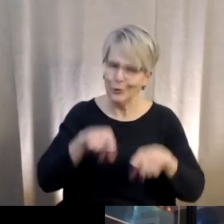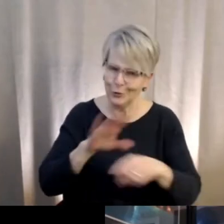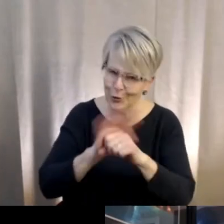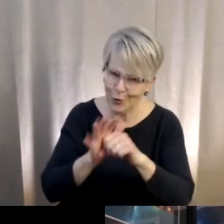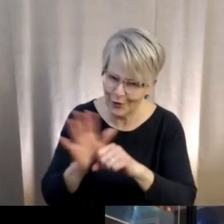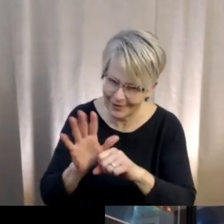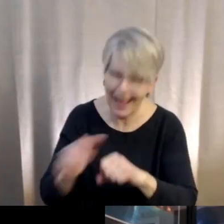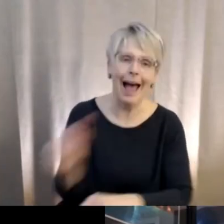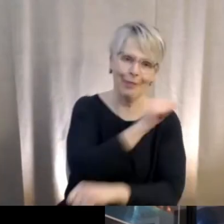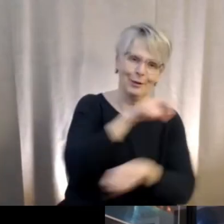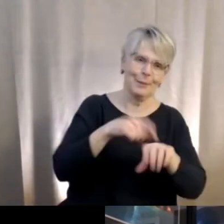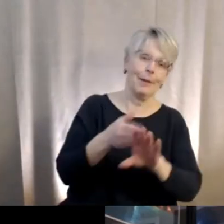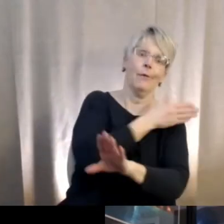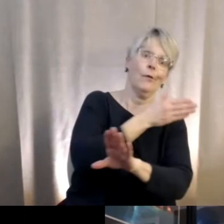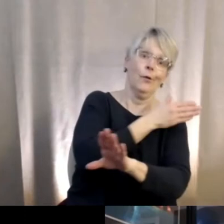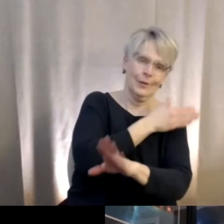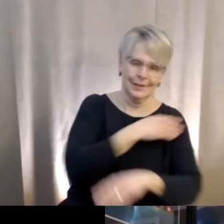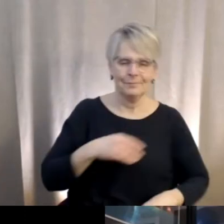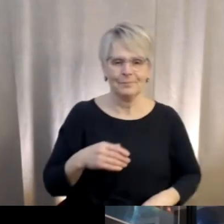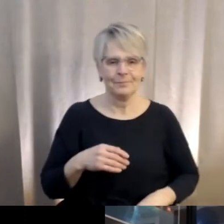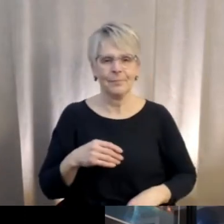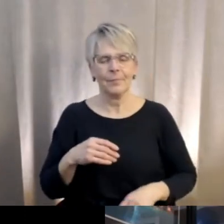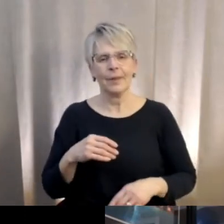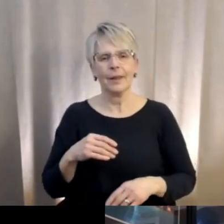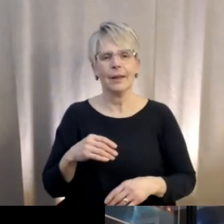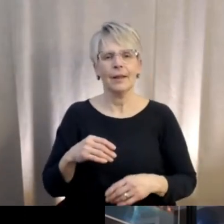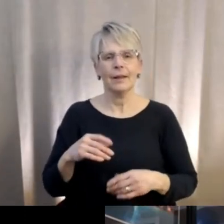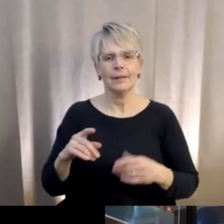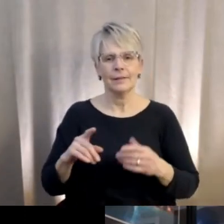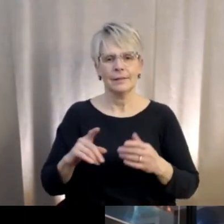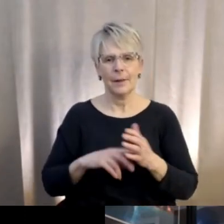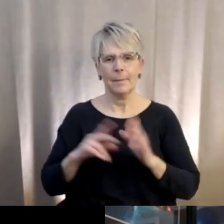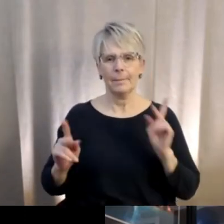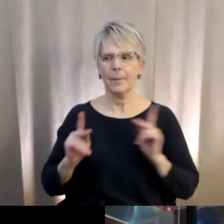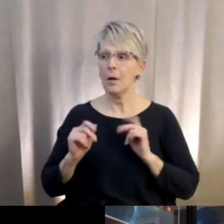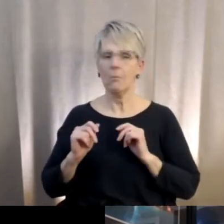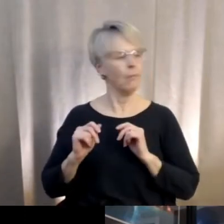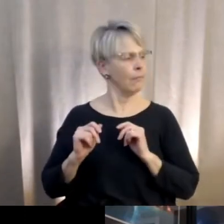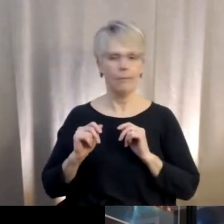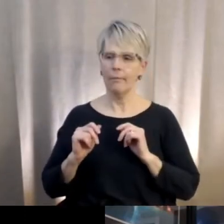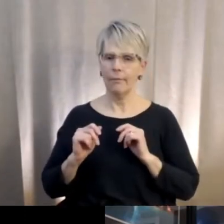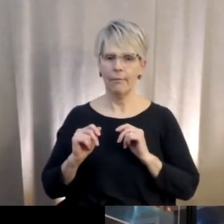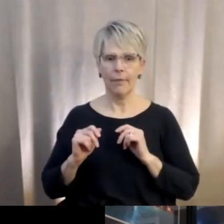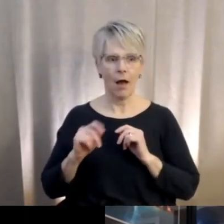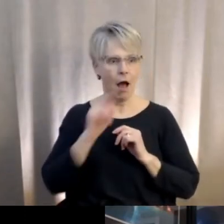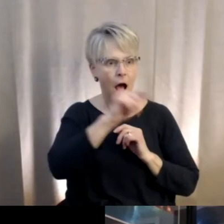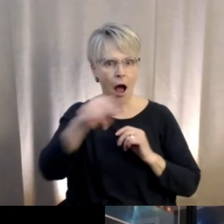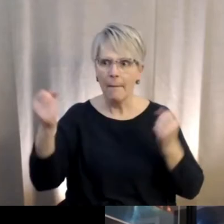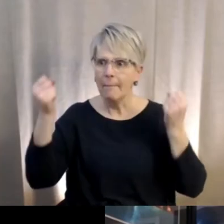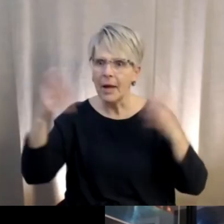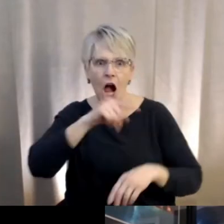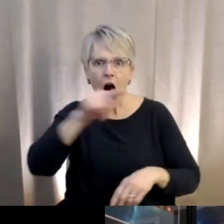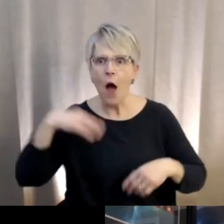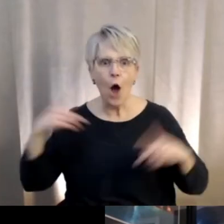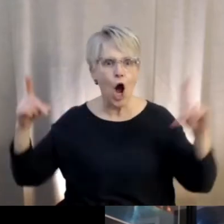and you get this thing where, you know, I get the impulse to want to take a photo when there are a bunch of service animals